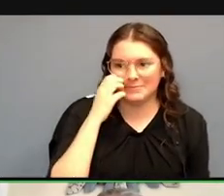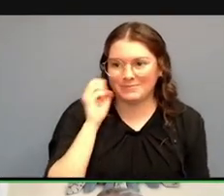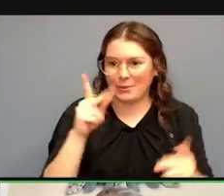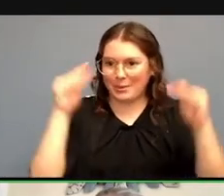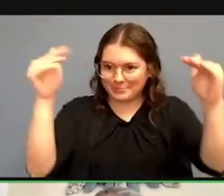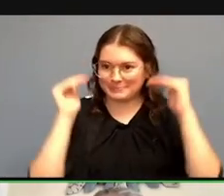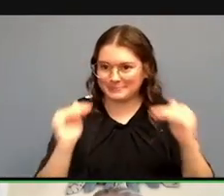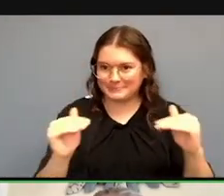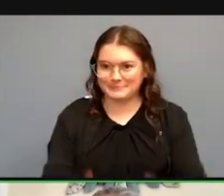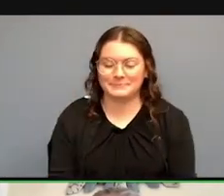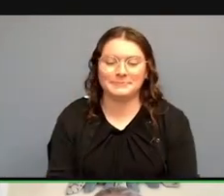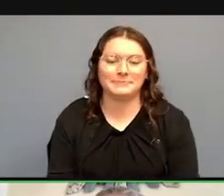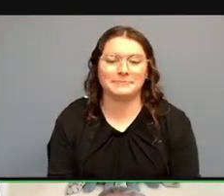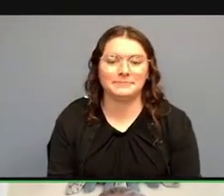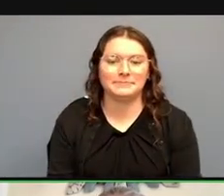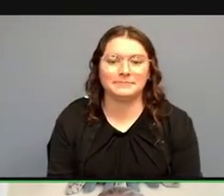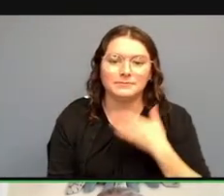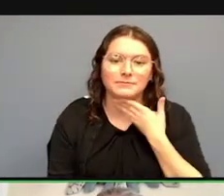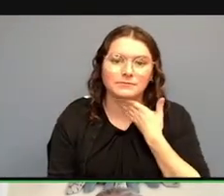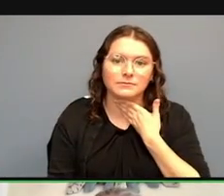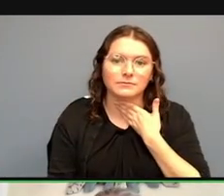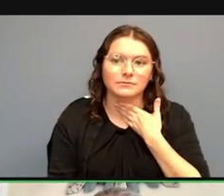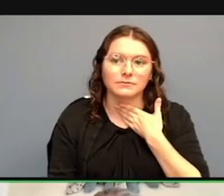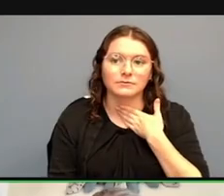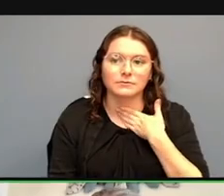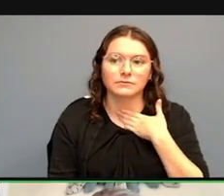Okay, next slide, please.